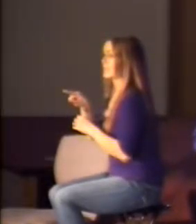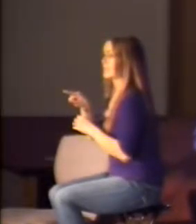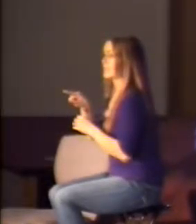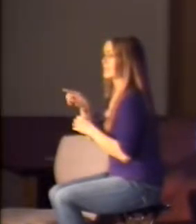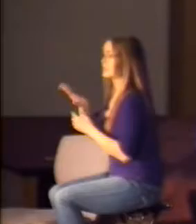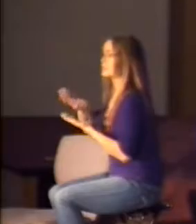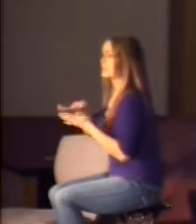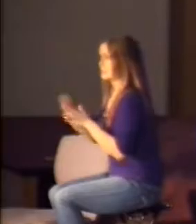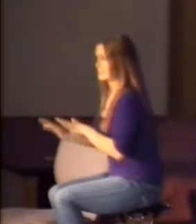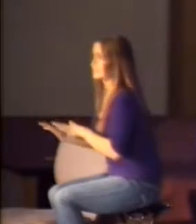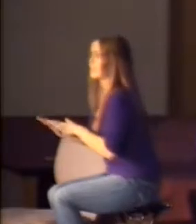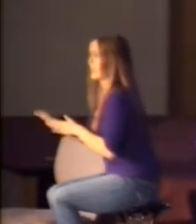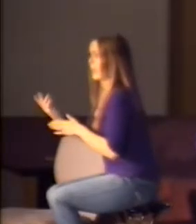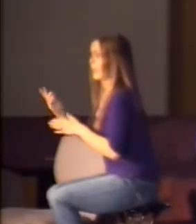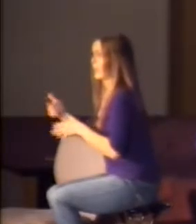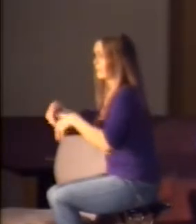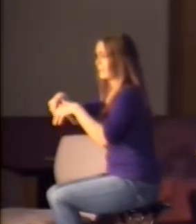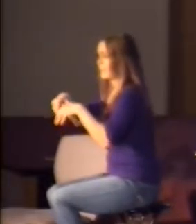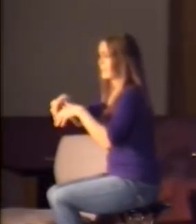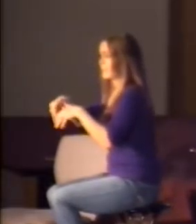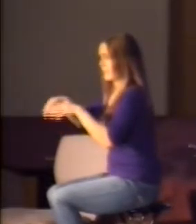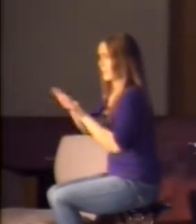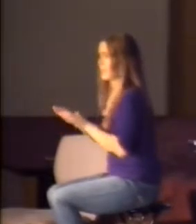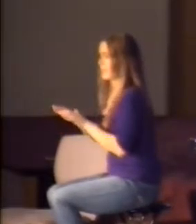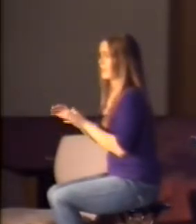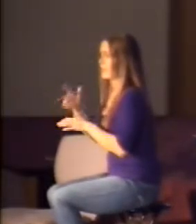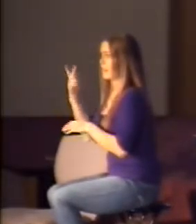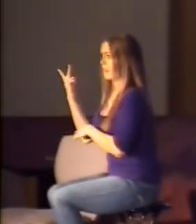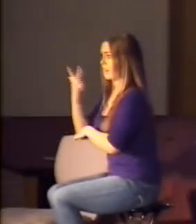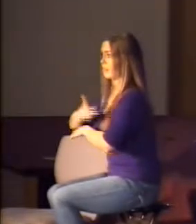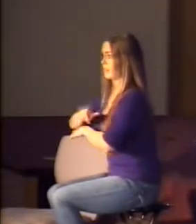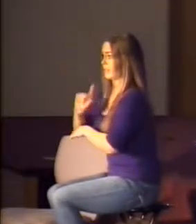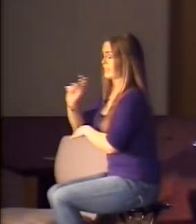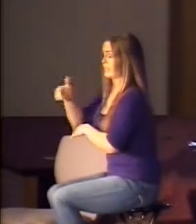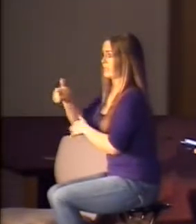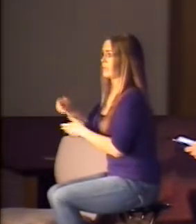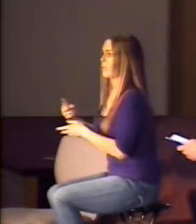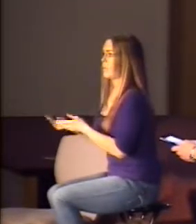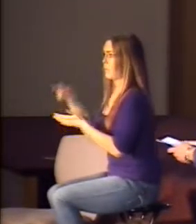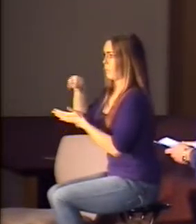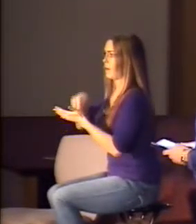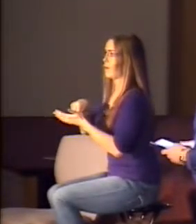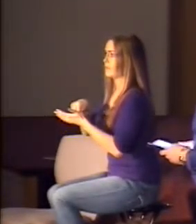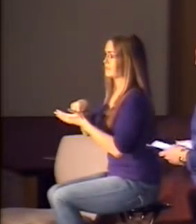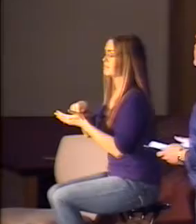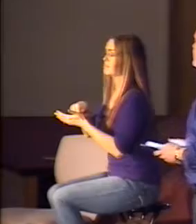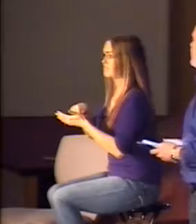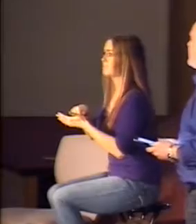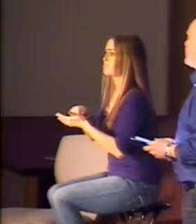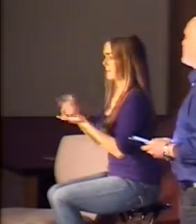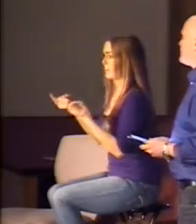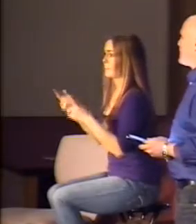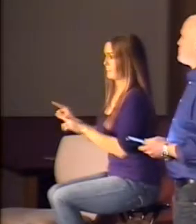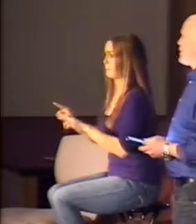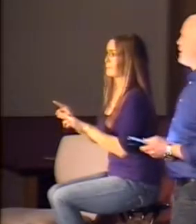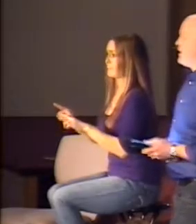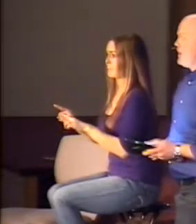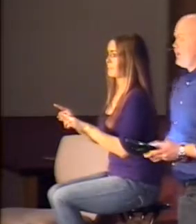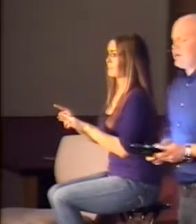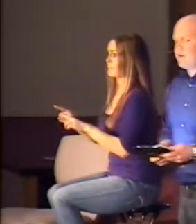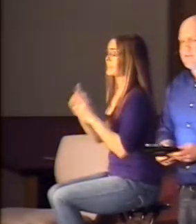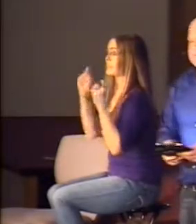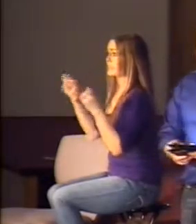buried, and then in 3 days he would rise. And he did. As we celebrate on Easter Sunday and as we